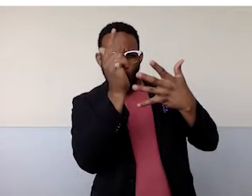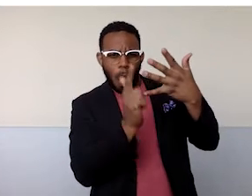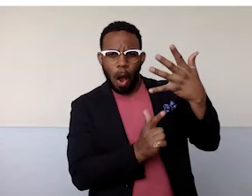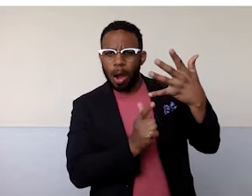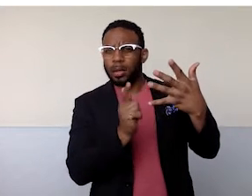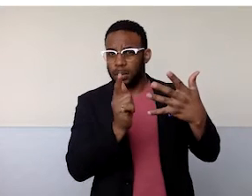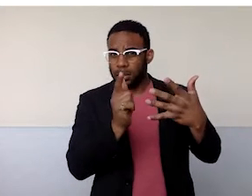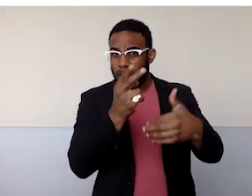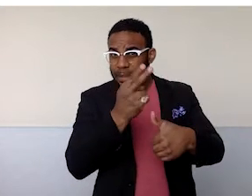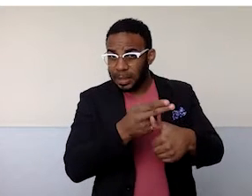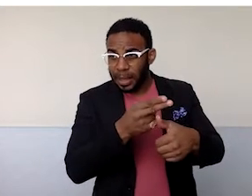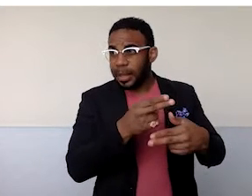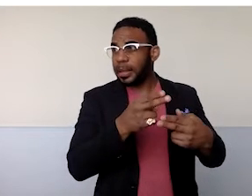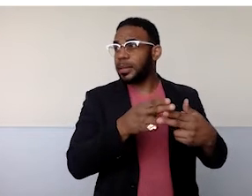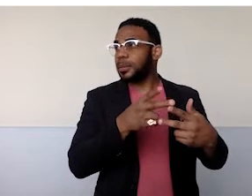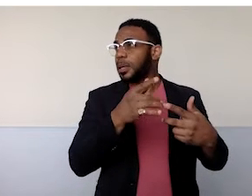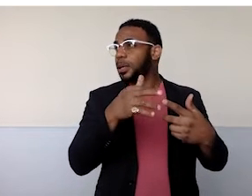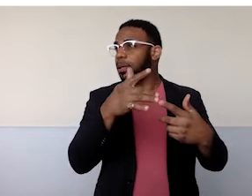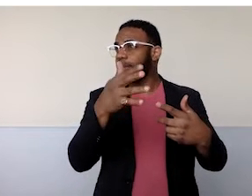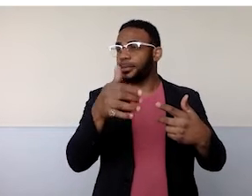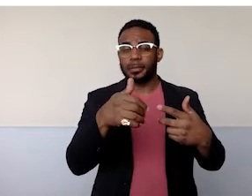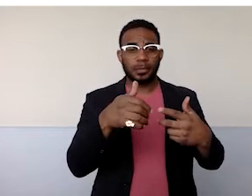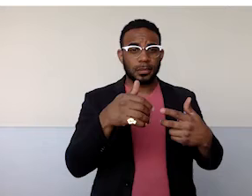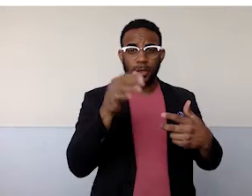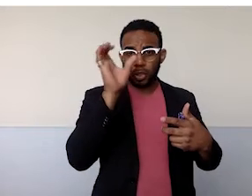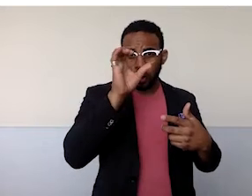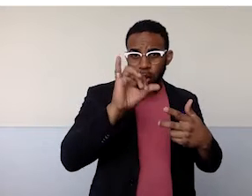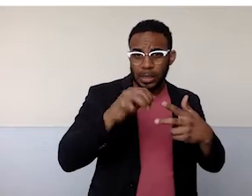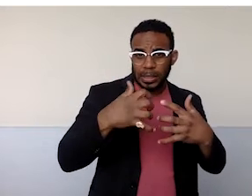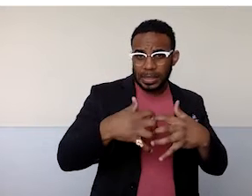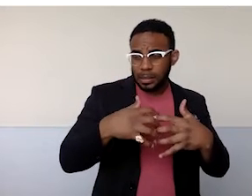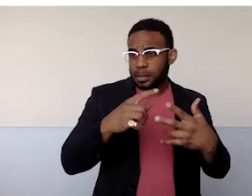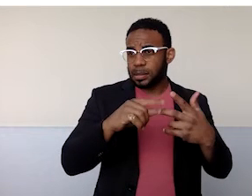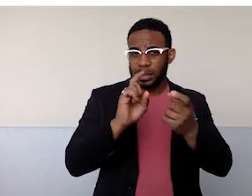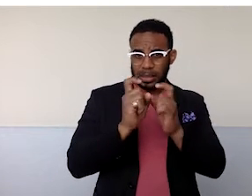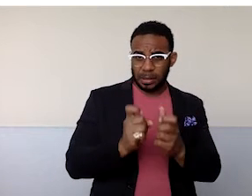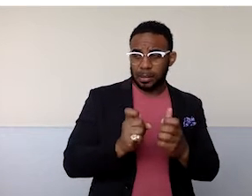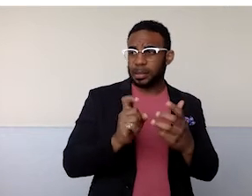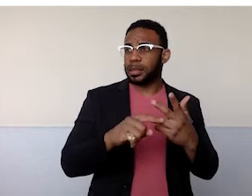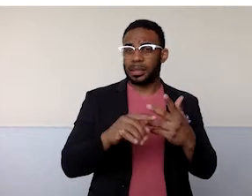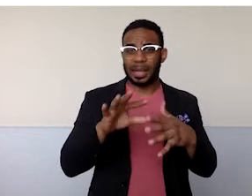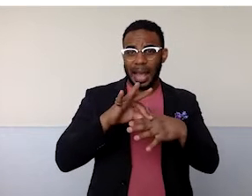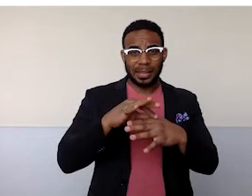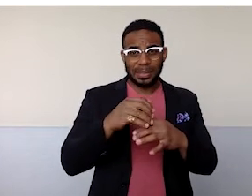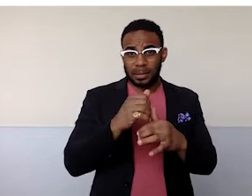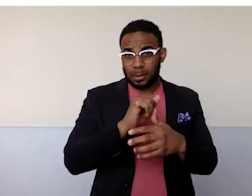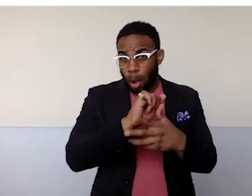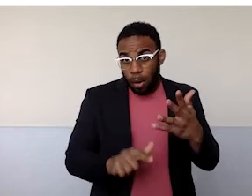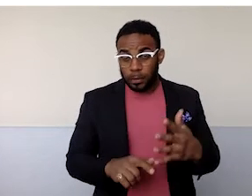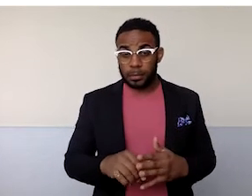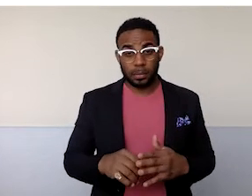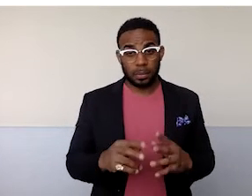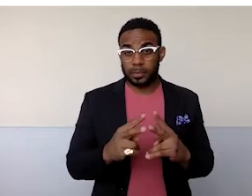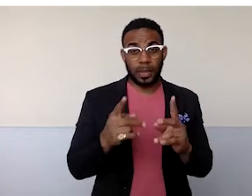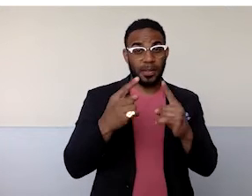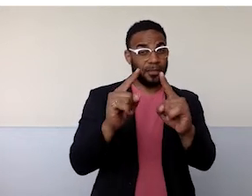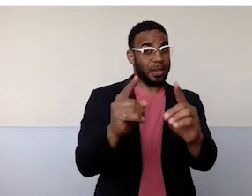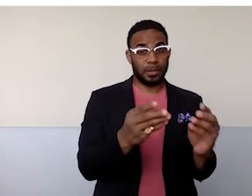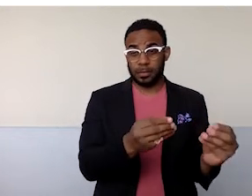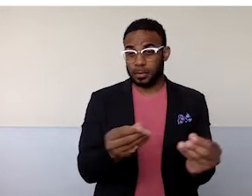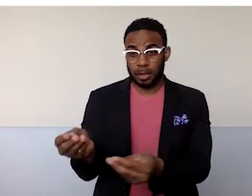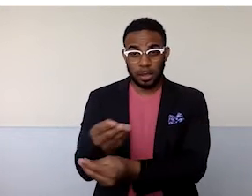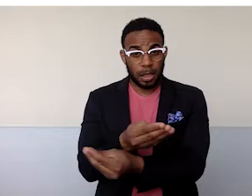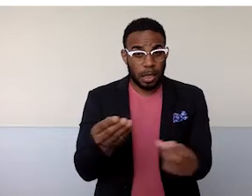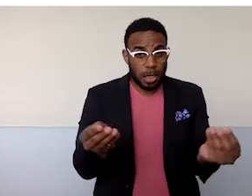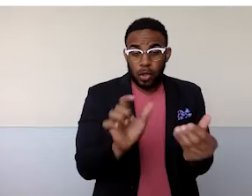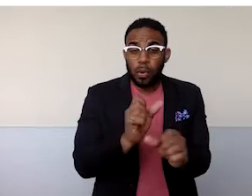name, can manage the search engine optimization, and can manage content very effectively. And you